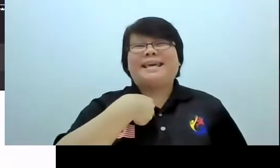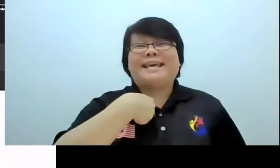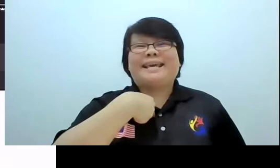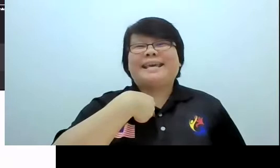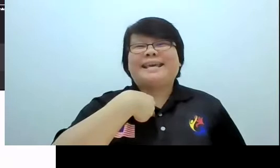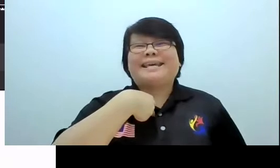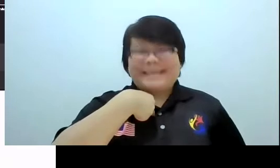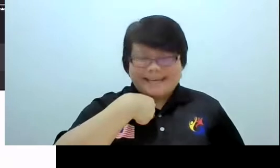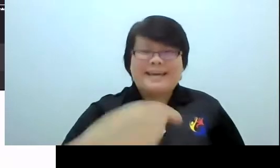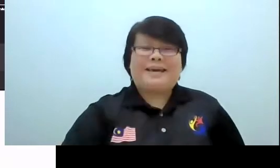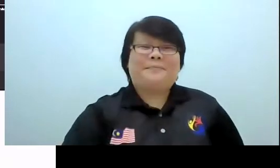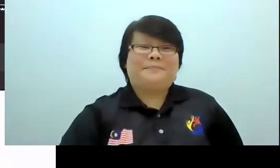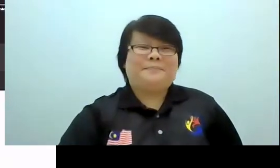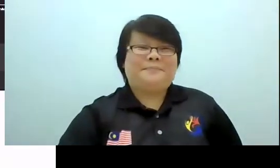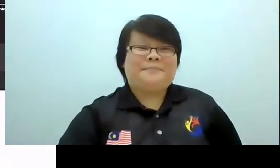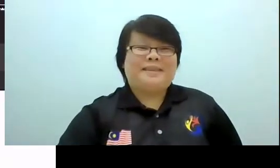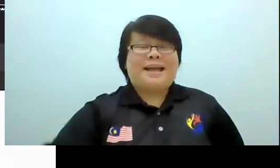me?